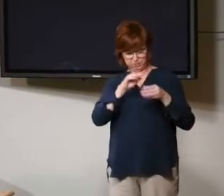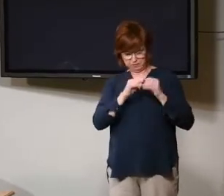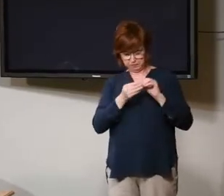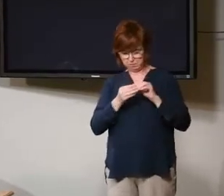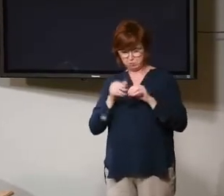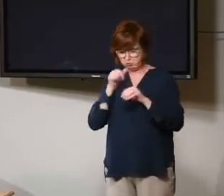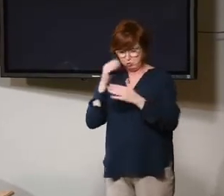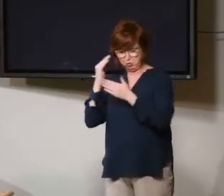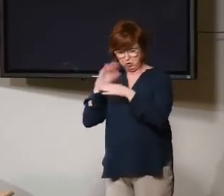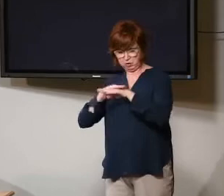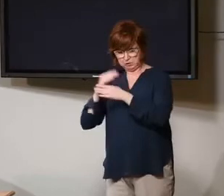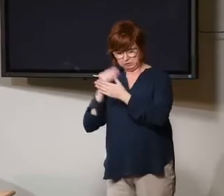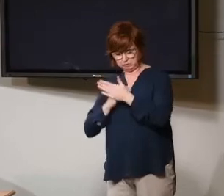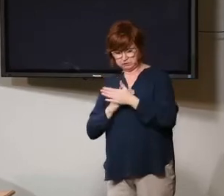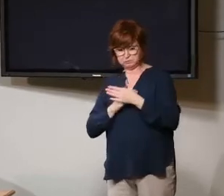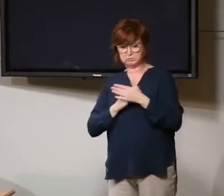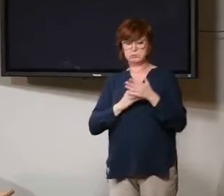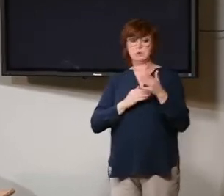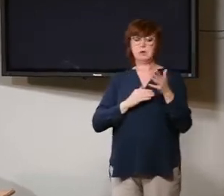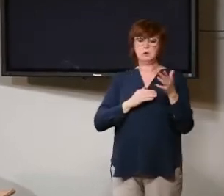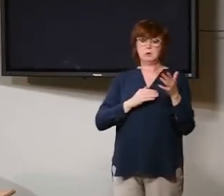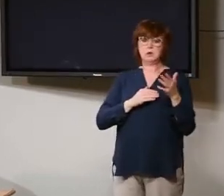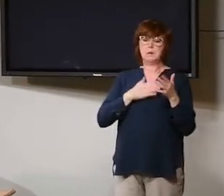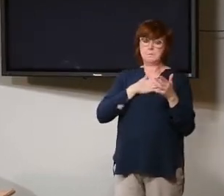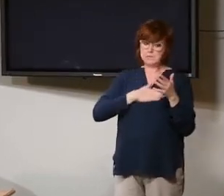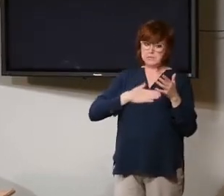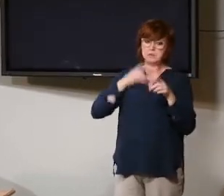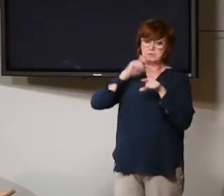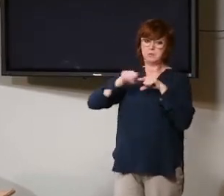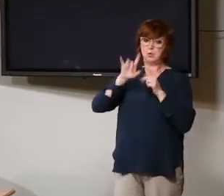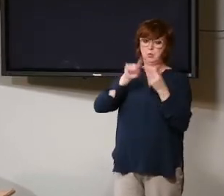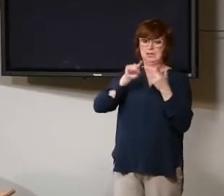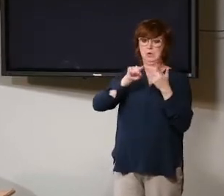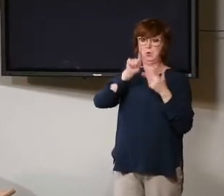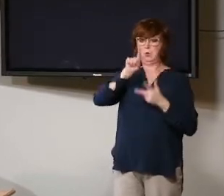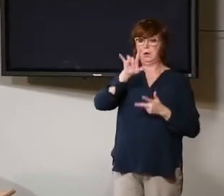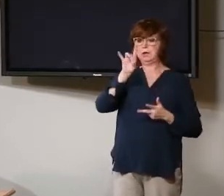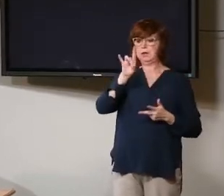a positive ID individual on it, please call